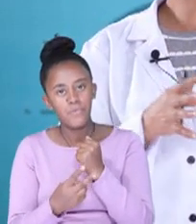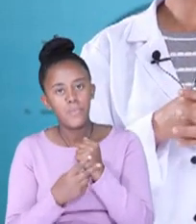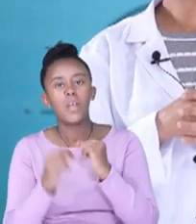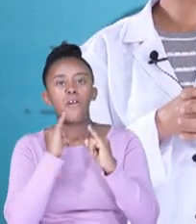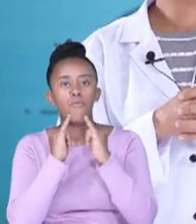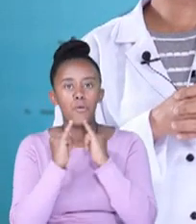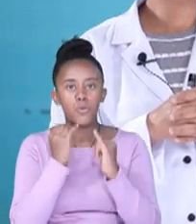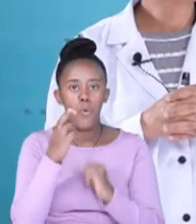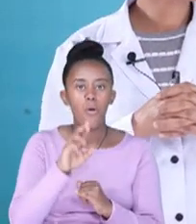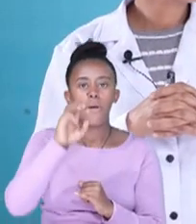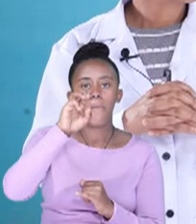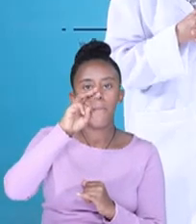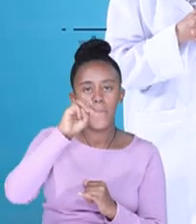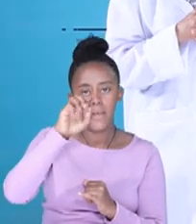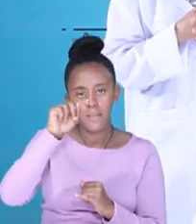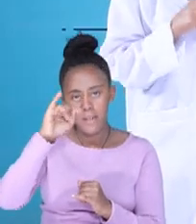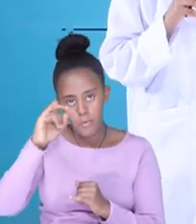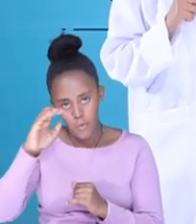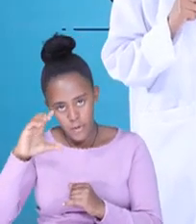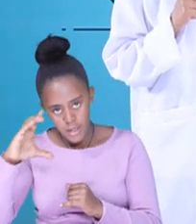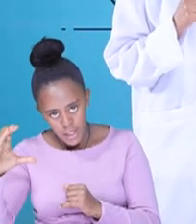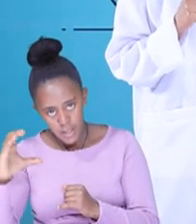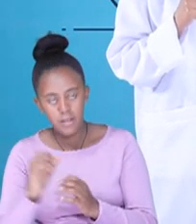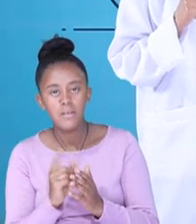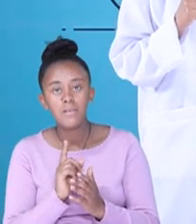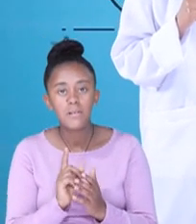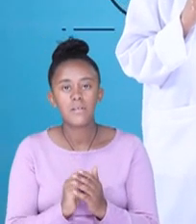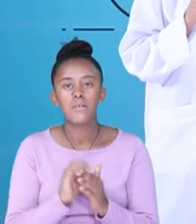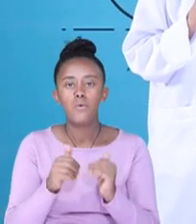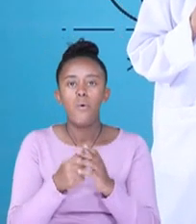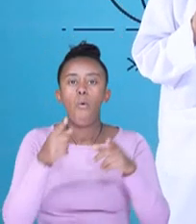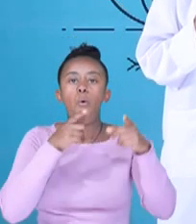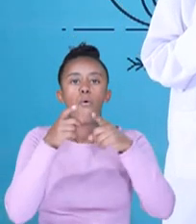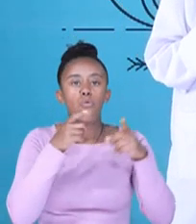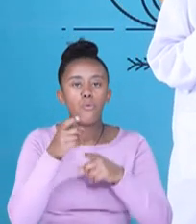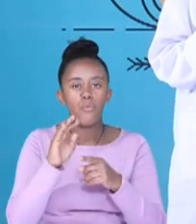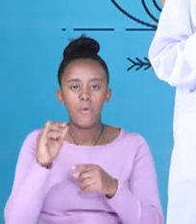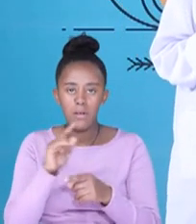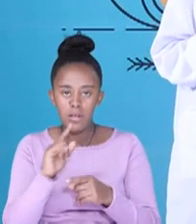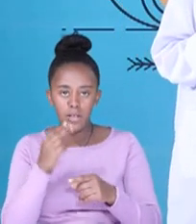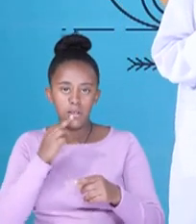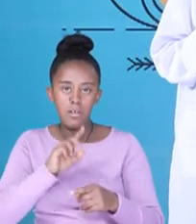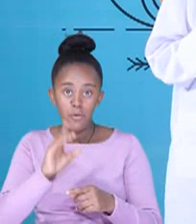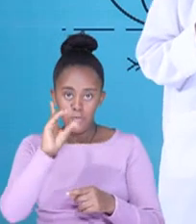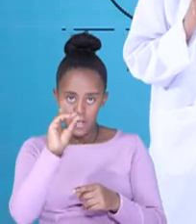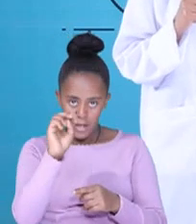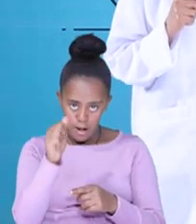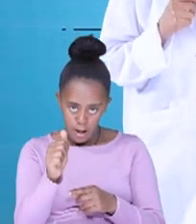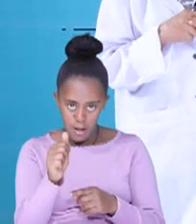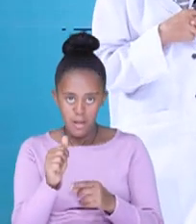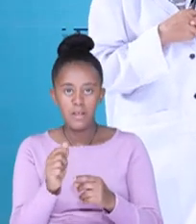metabolic processes that occurs in the cell are controlled by the instruction of DNA. That's